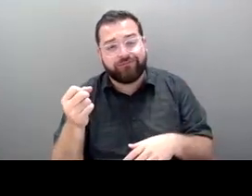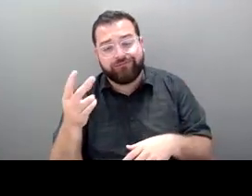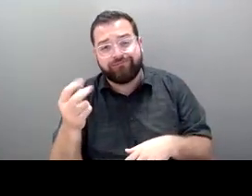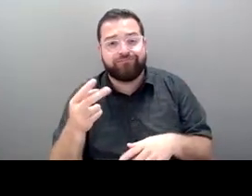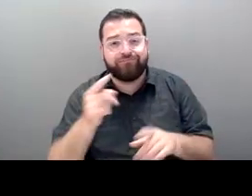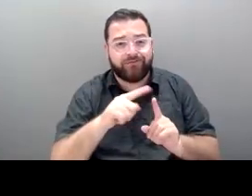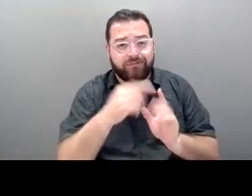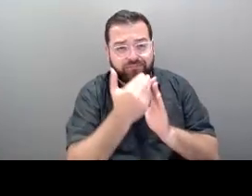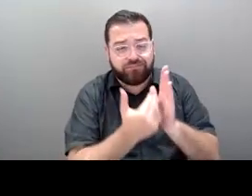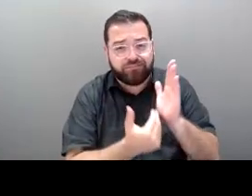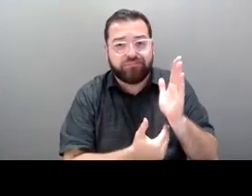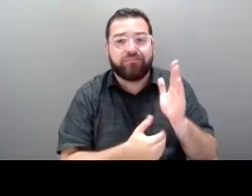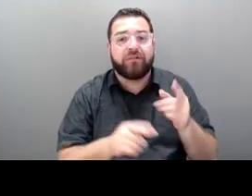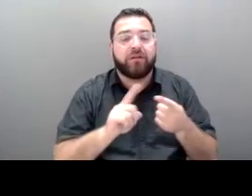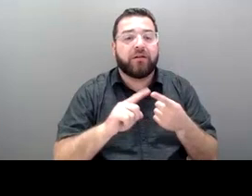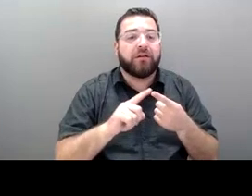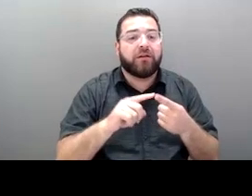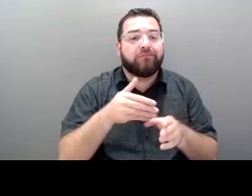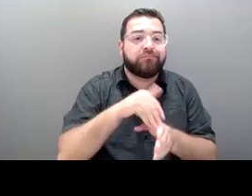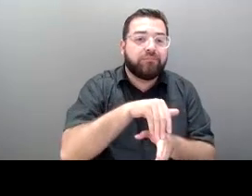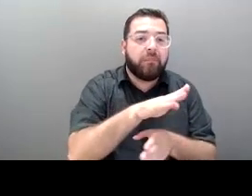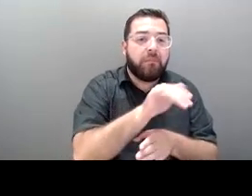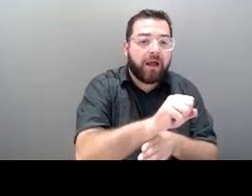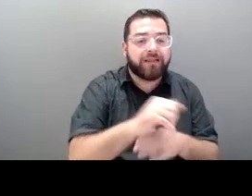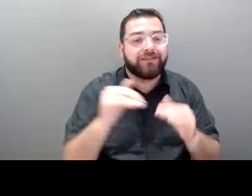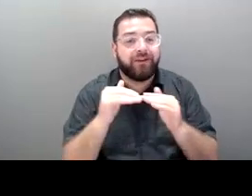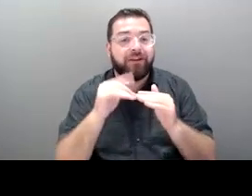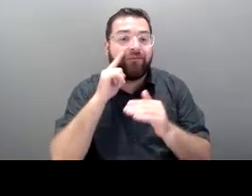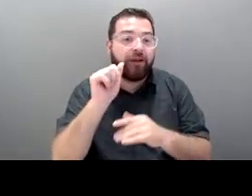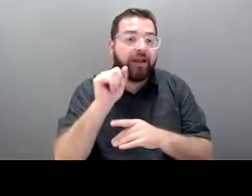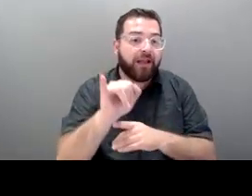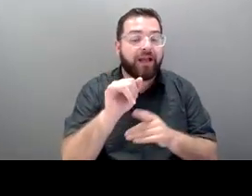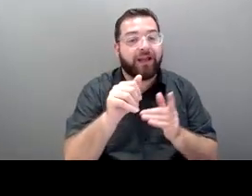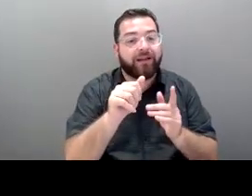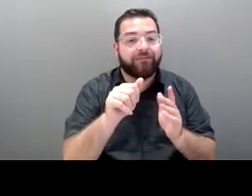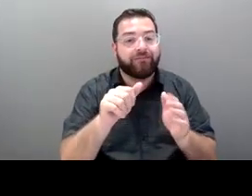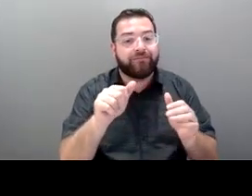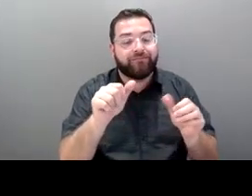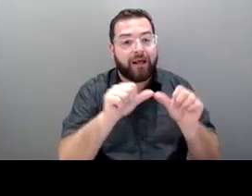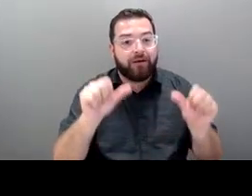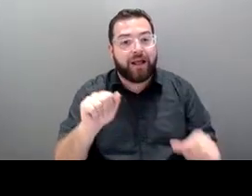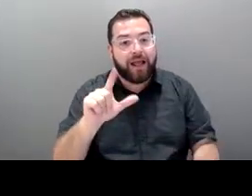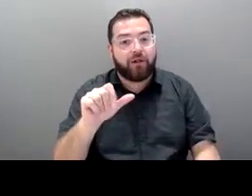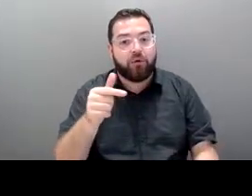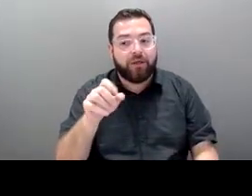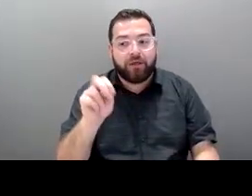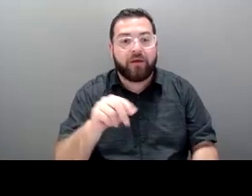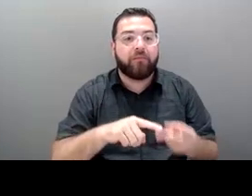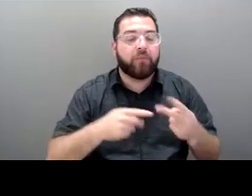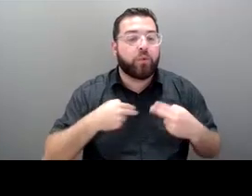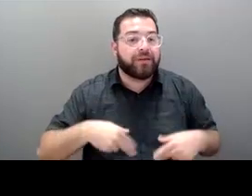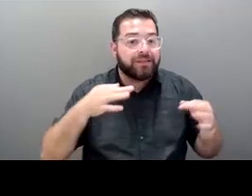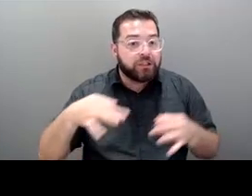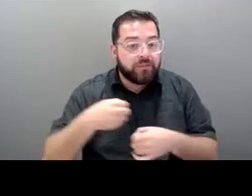protection, bias and fairness in AI algorithms, transparency in decision making, human oversight,